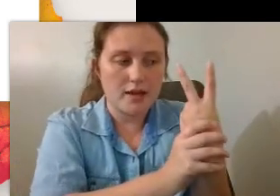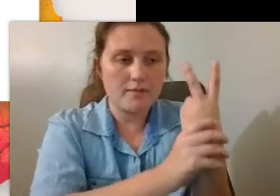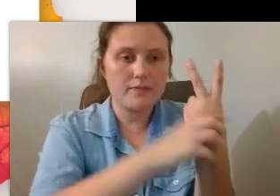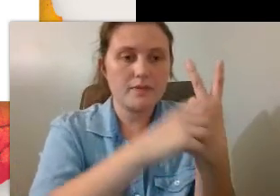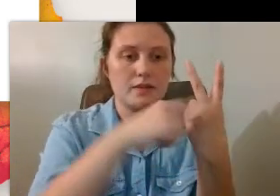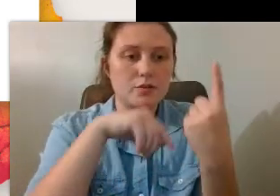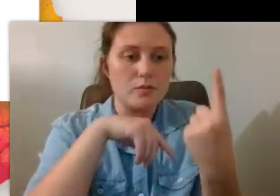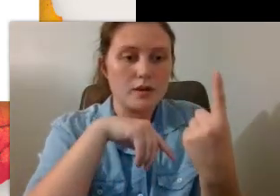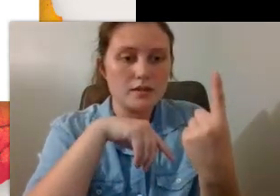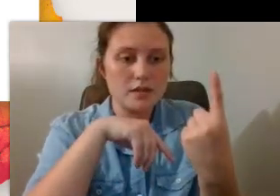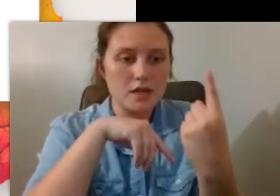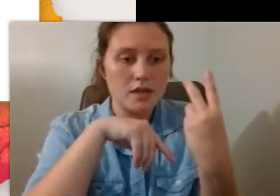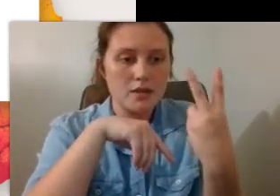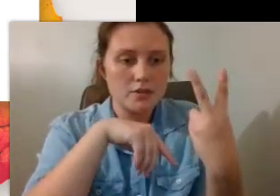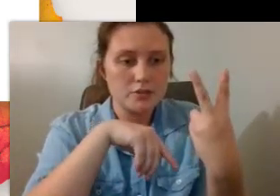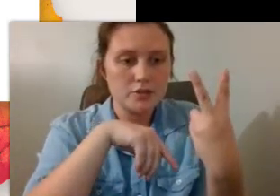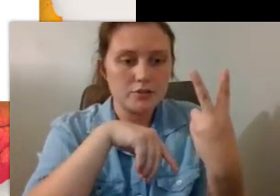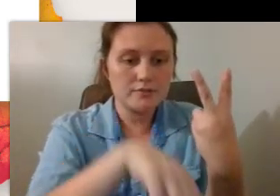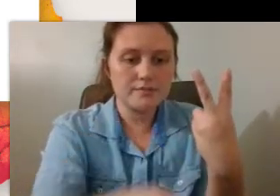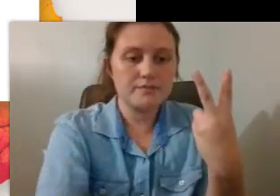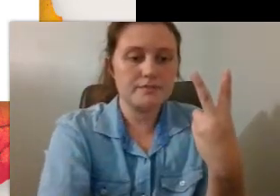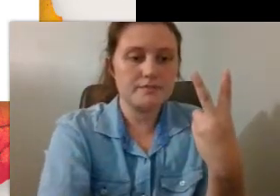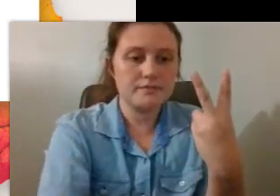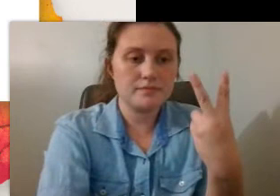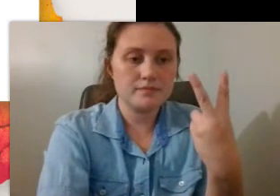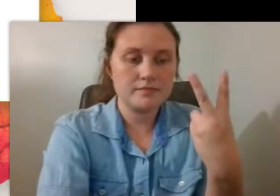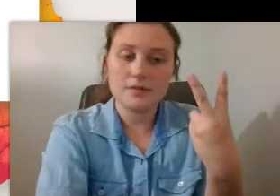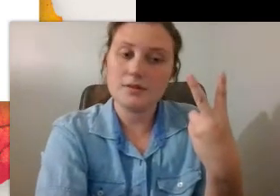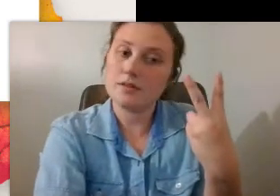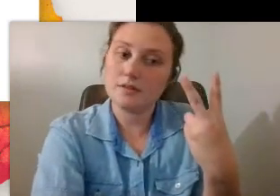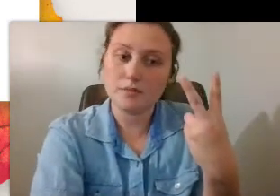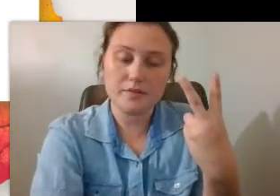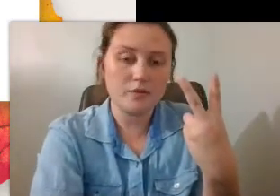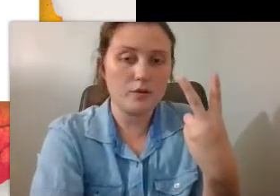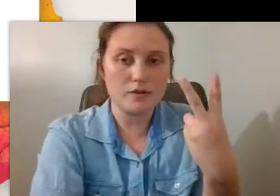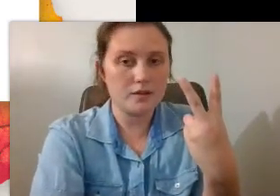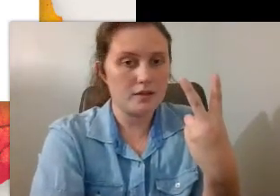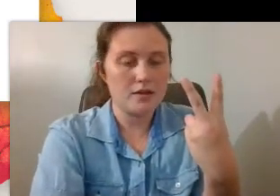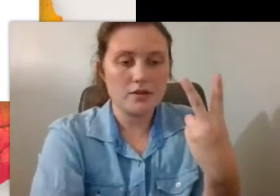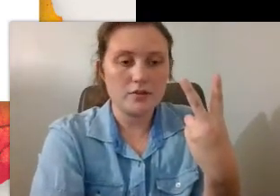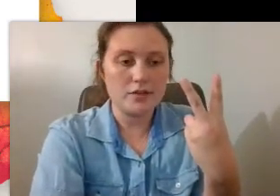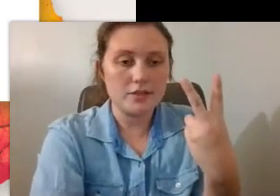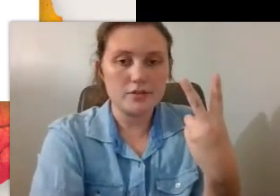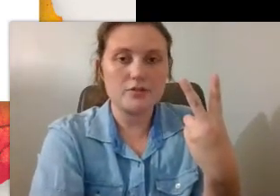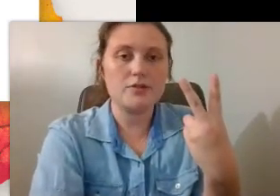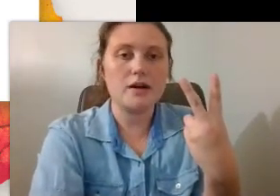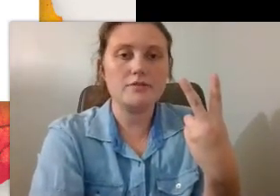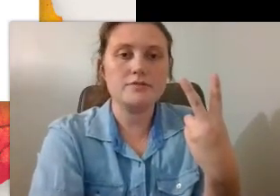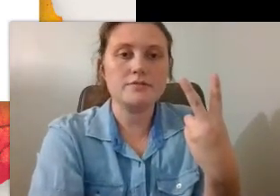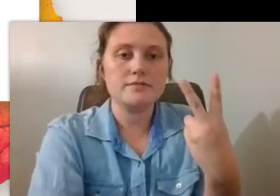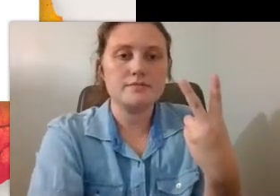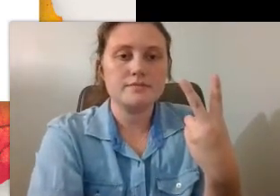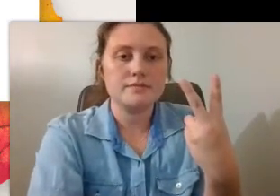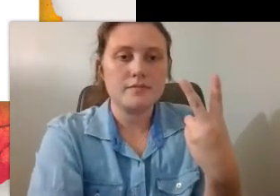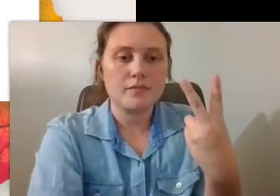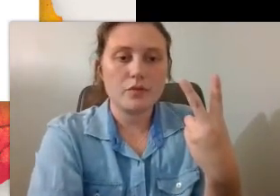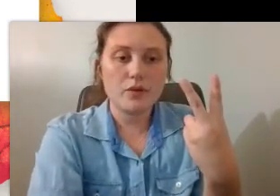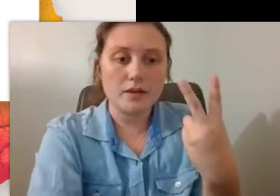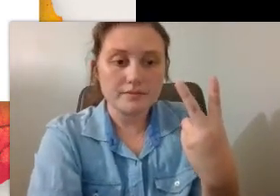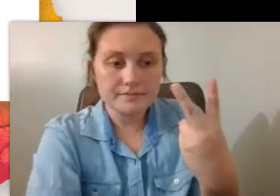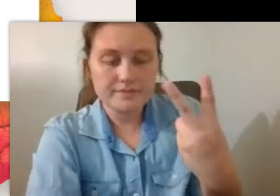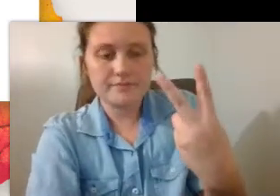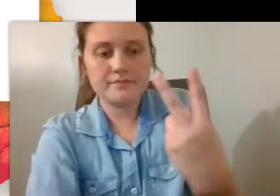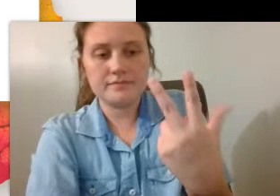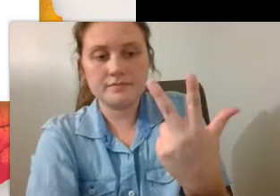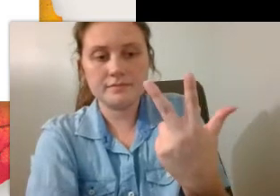you, okay? So 1, 2, don't be fooled. 3 is going to throw you off.